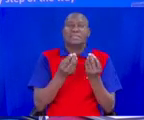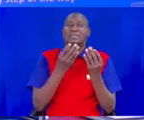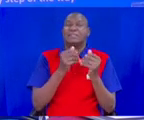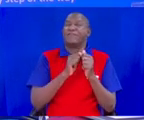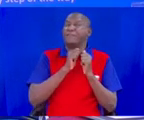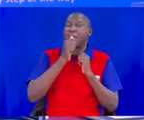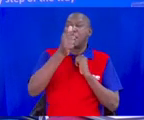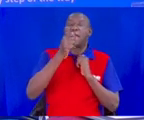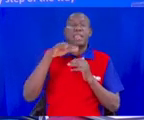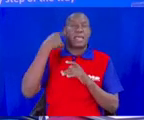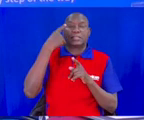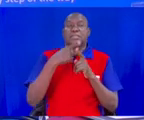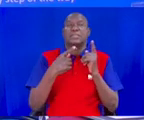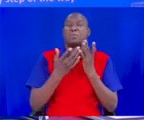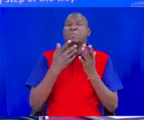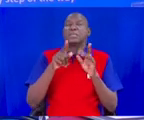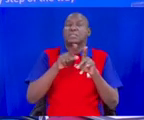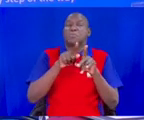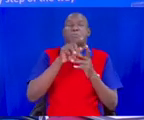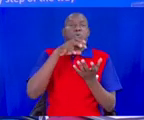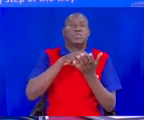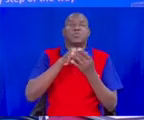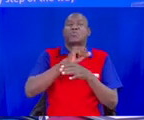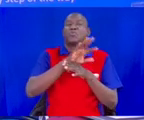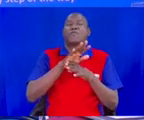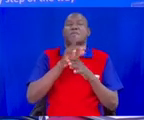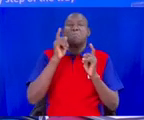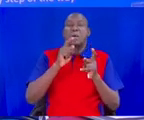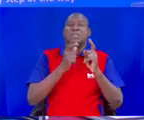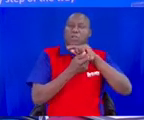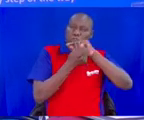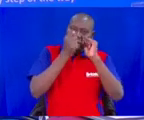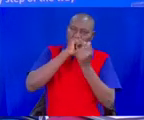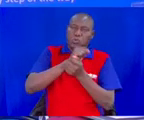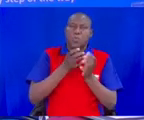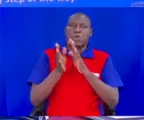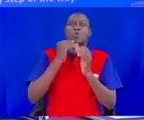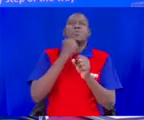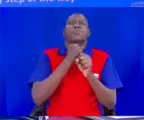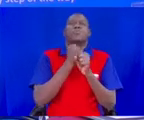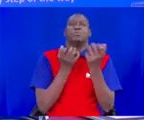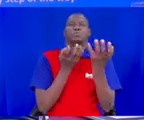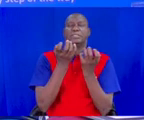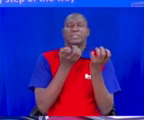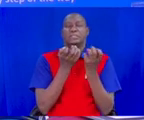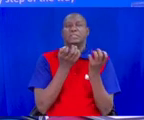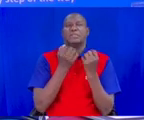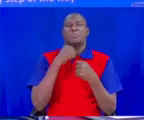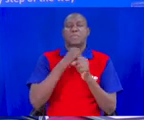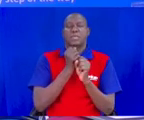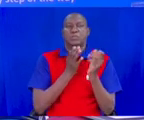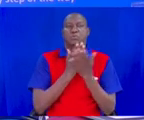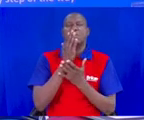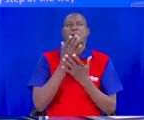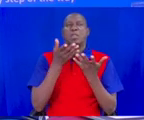next year, we may be in the same position. So we have been able to reorganize our business, but then make sure that the operating model takes into